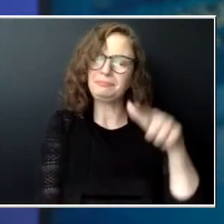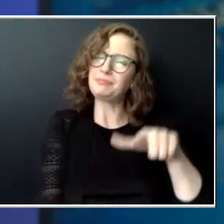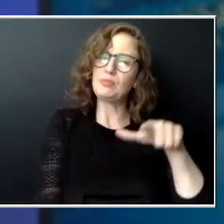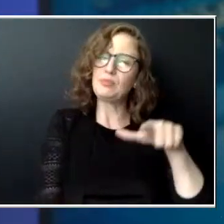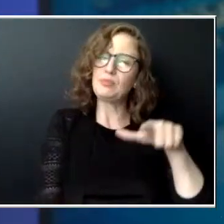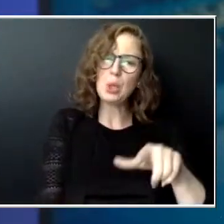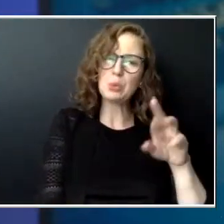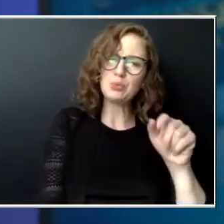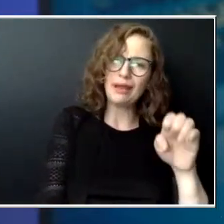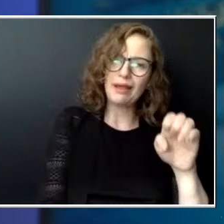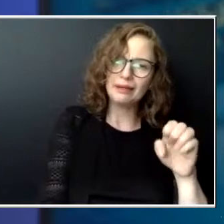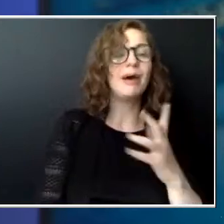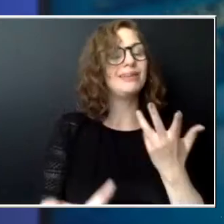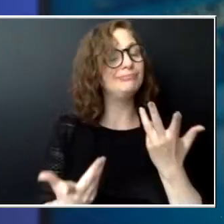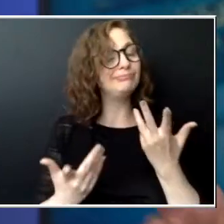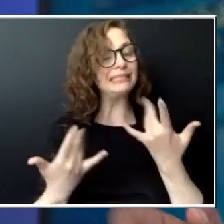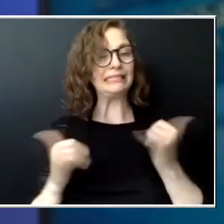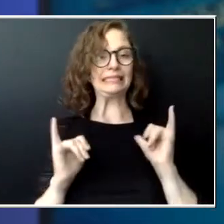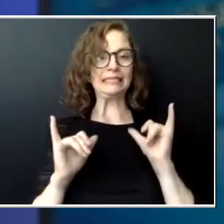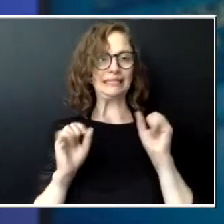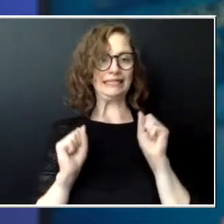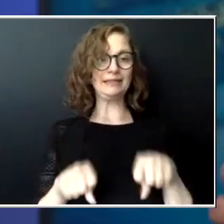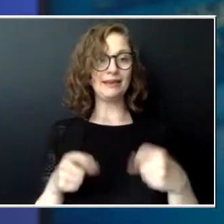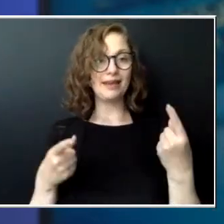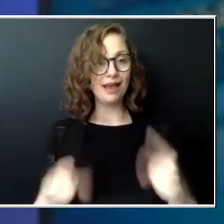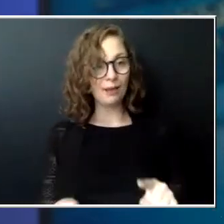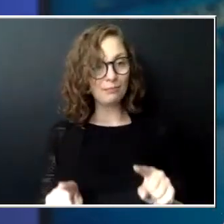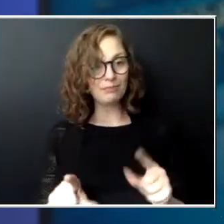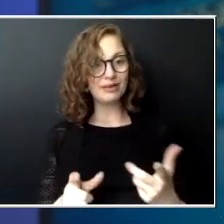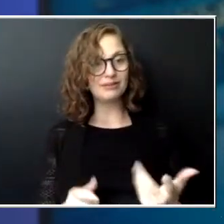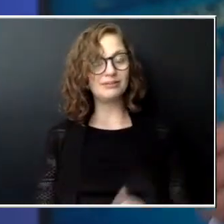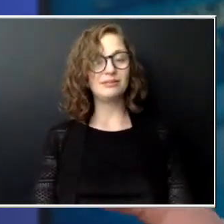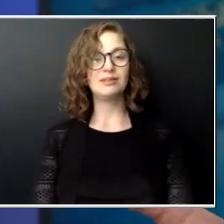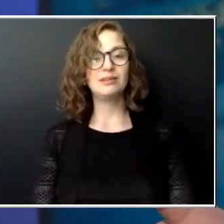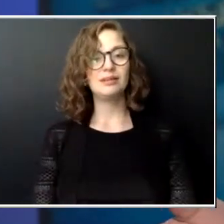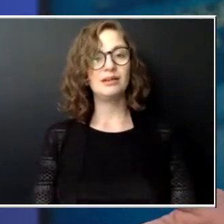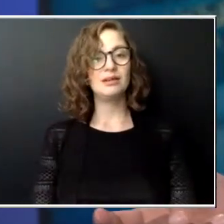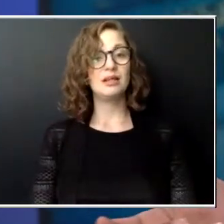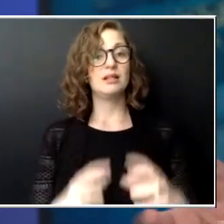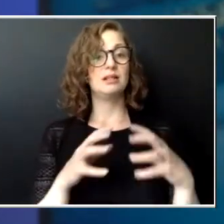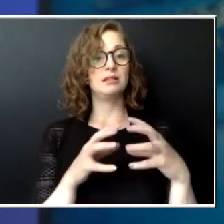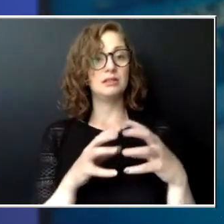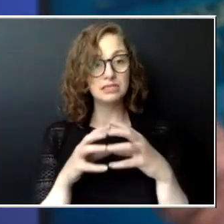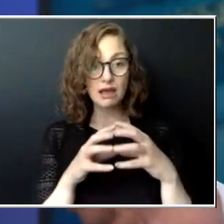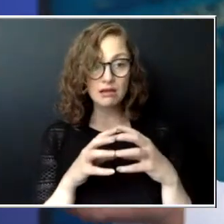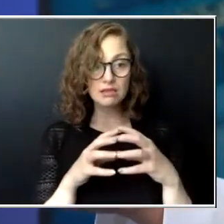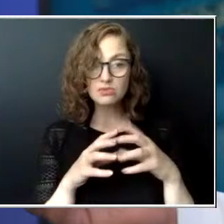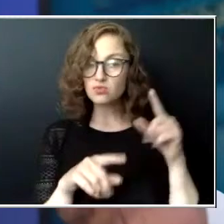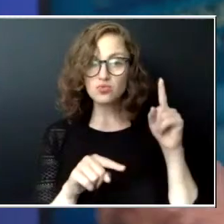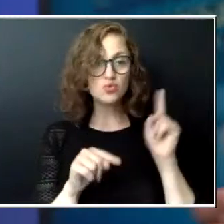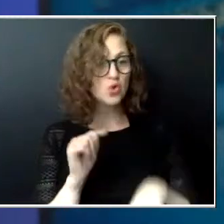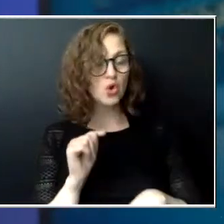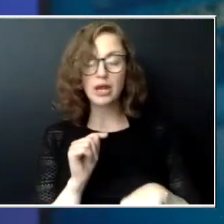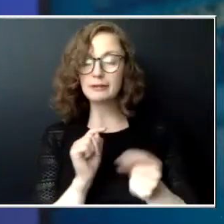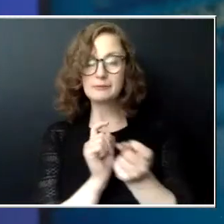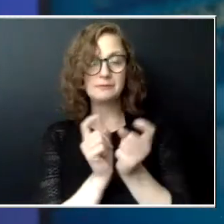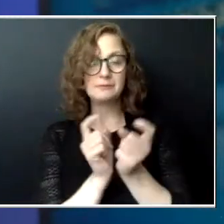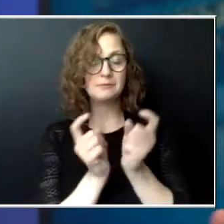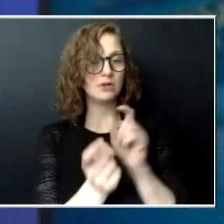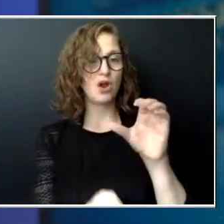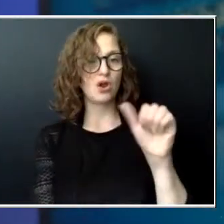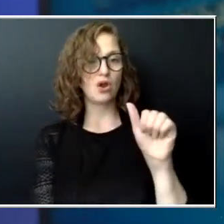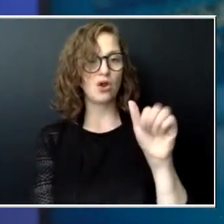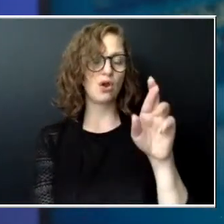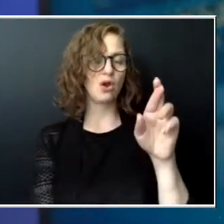happen, right? Where there's a failure of manufacture, where the cells, they couldn't convert it into CAR T cells. It just wouldn't. There's